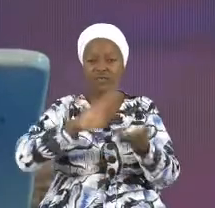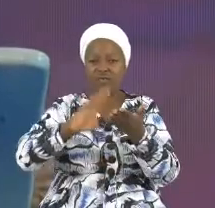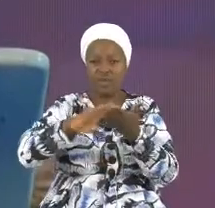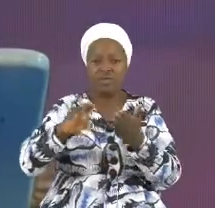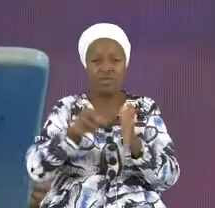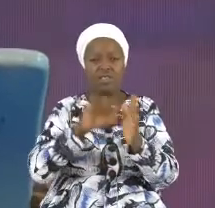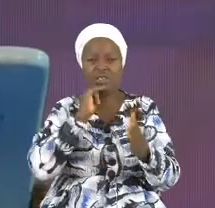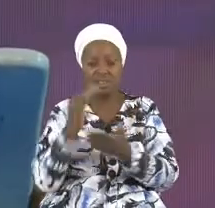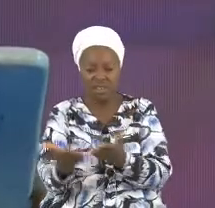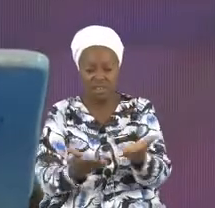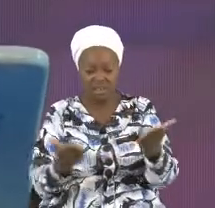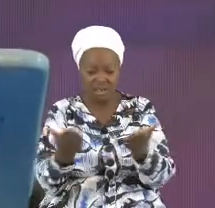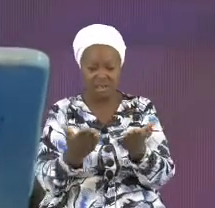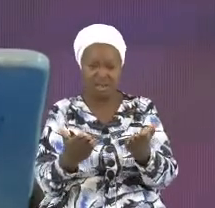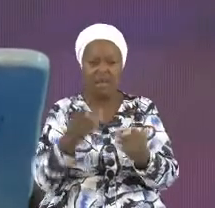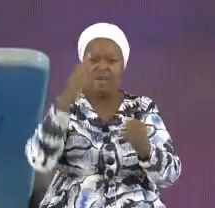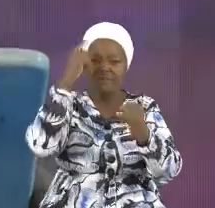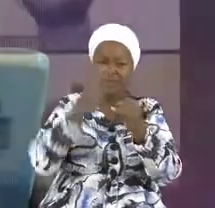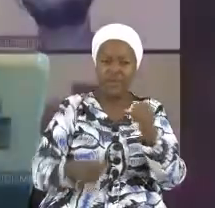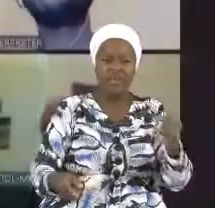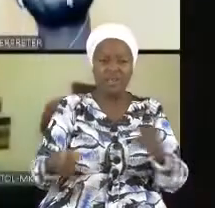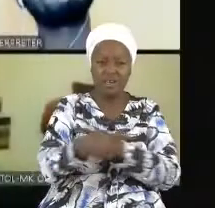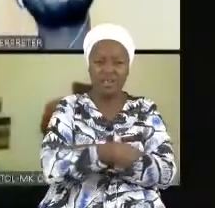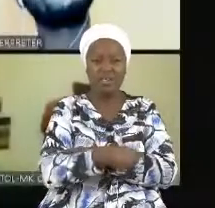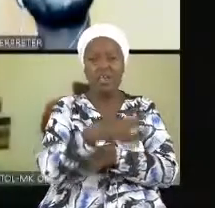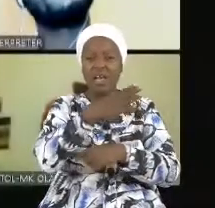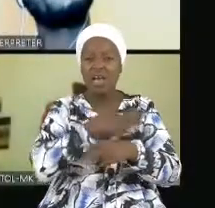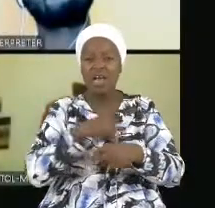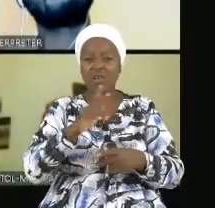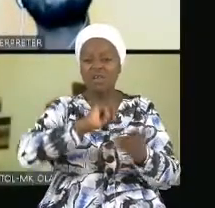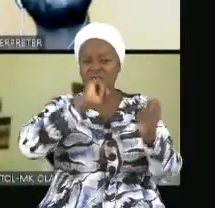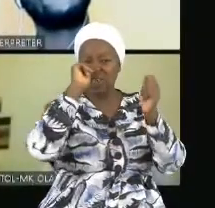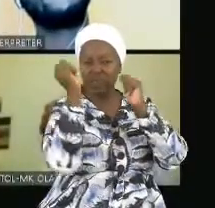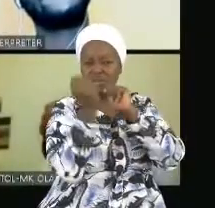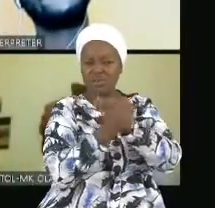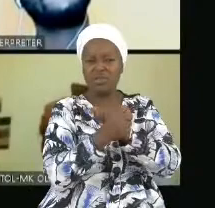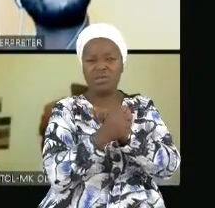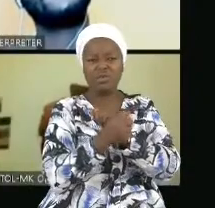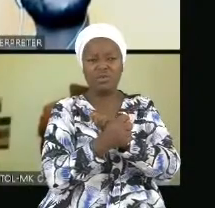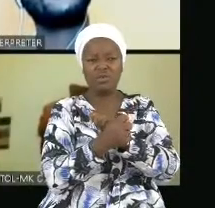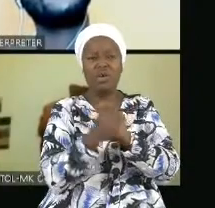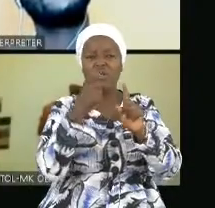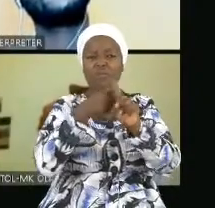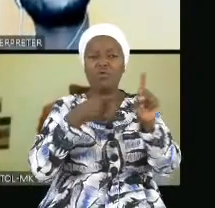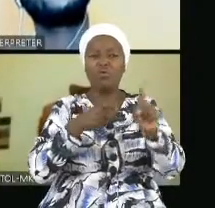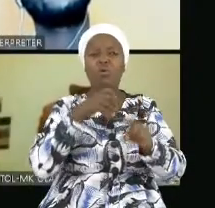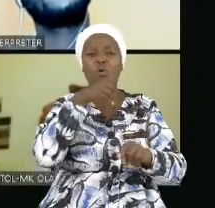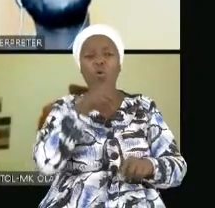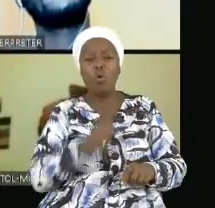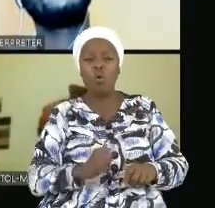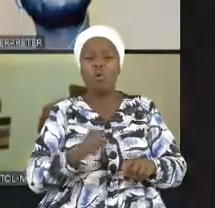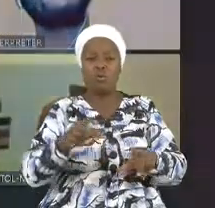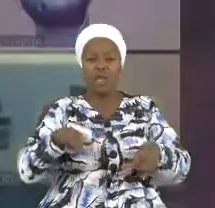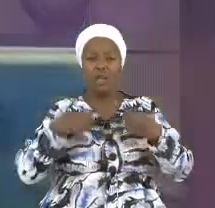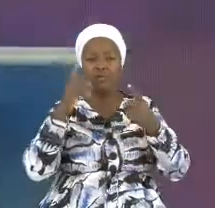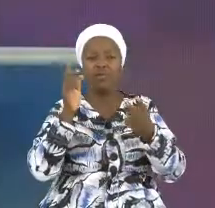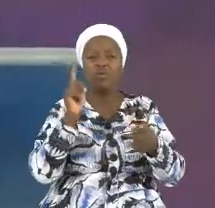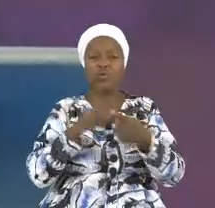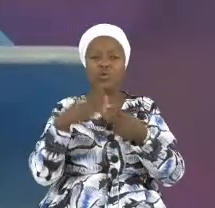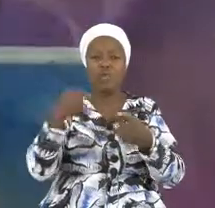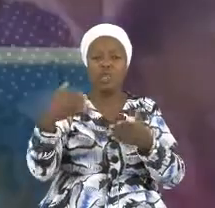Final day and your transformation from old life to the new life is